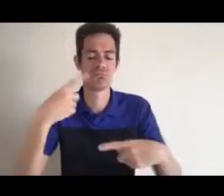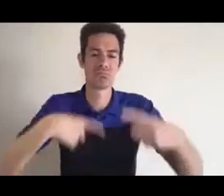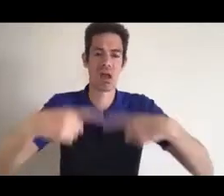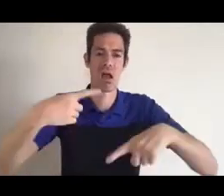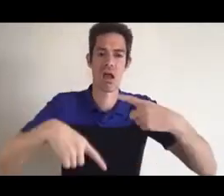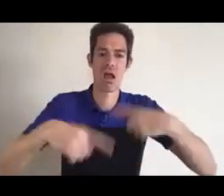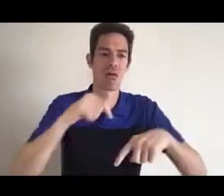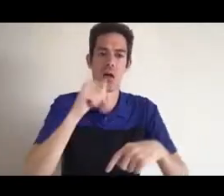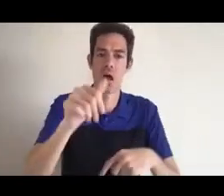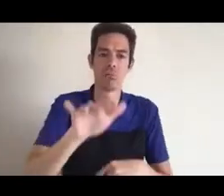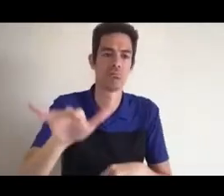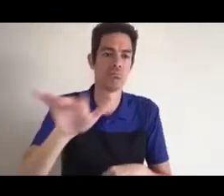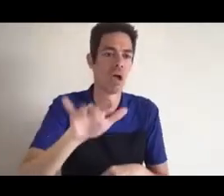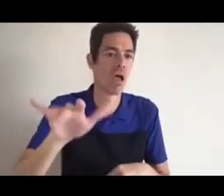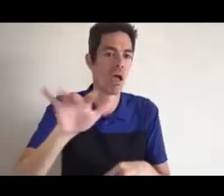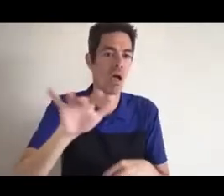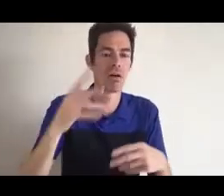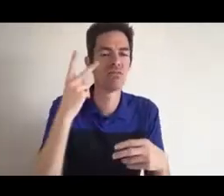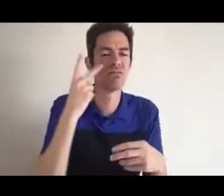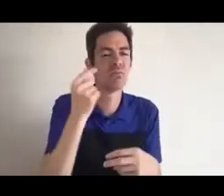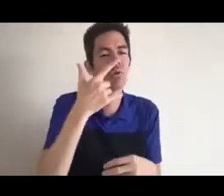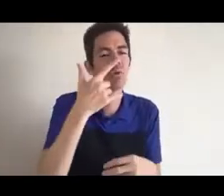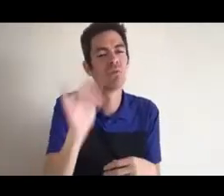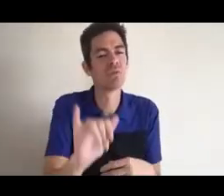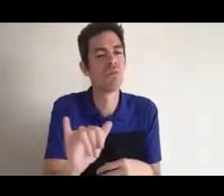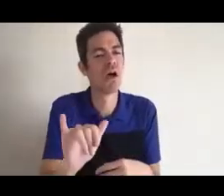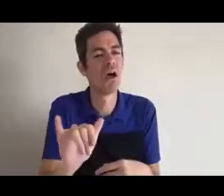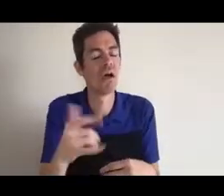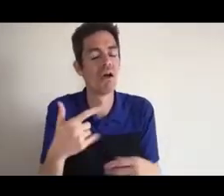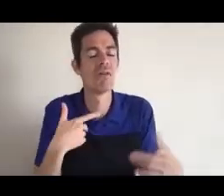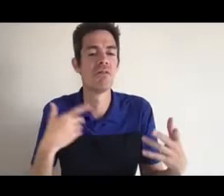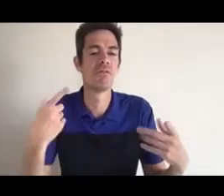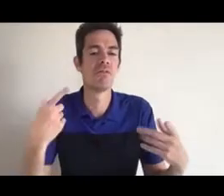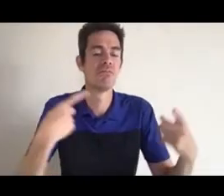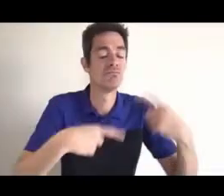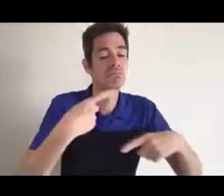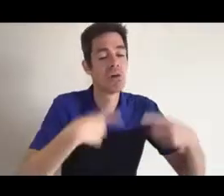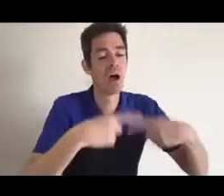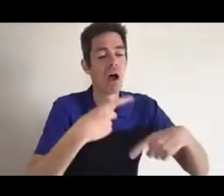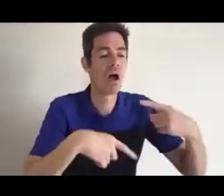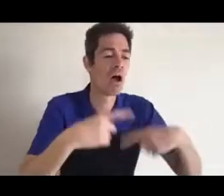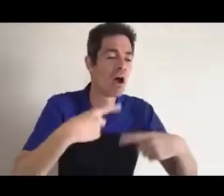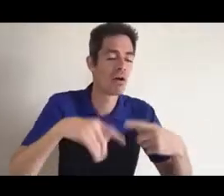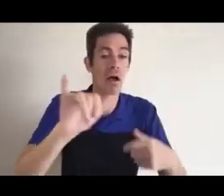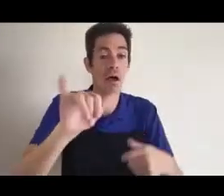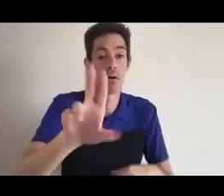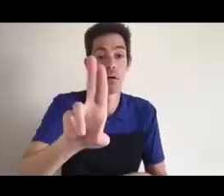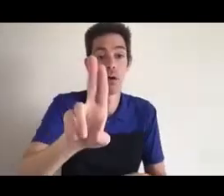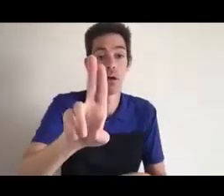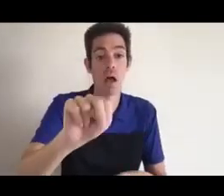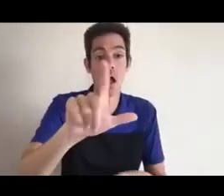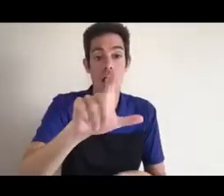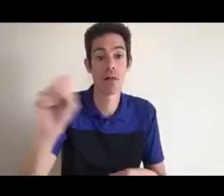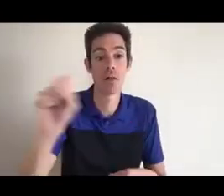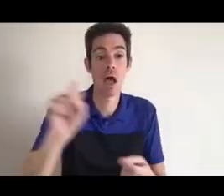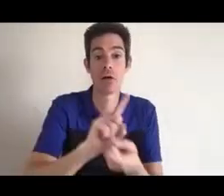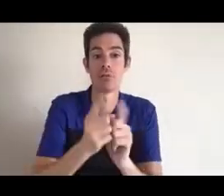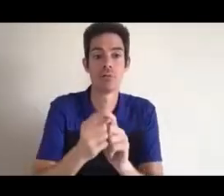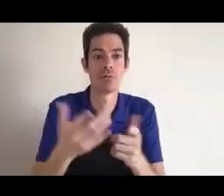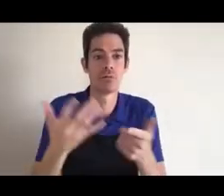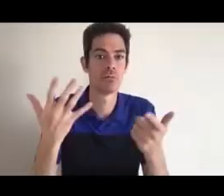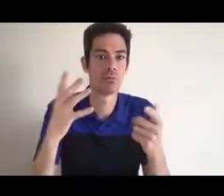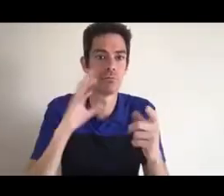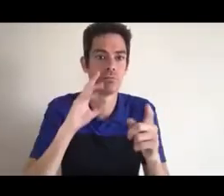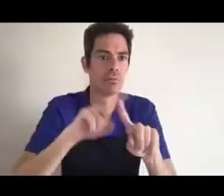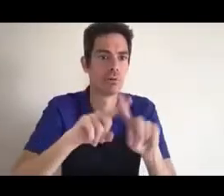words, I tried to create a sign for them and not try to fingerspell them. So I tried to sign, like,